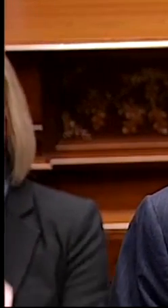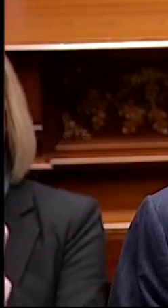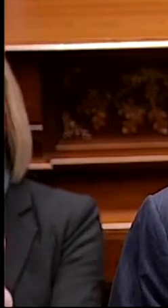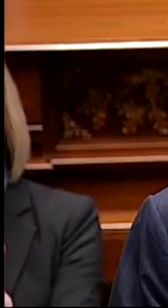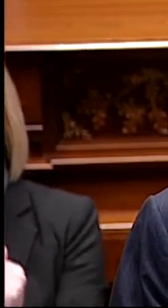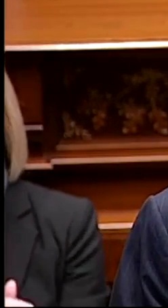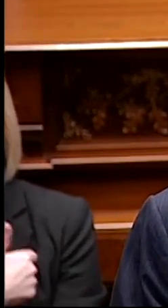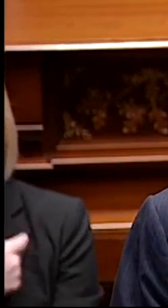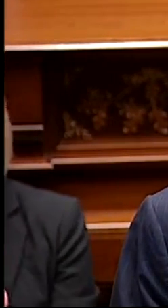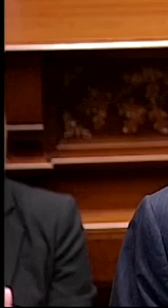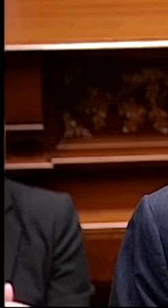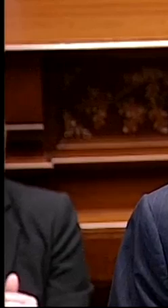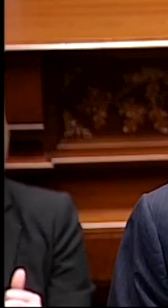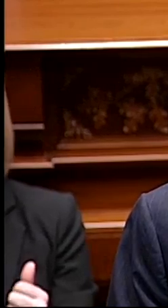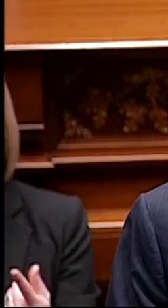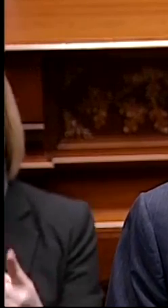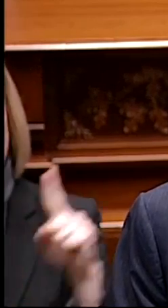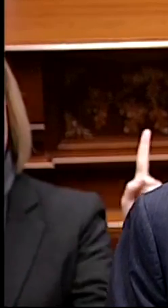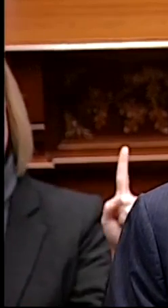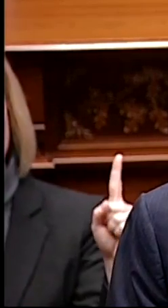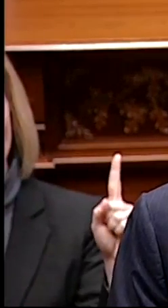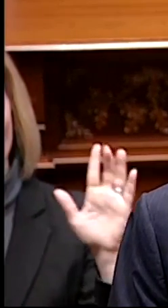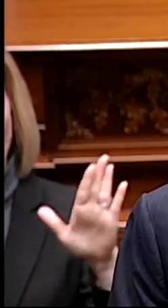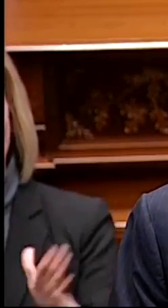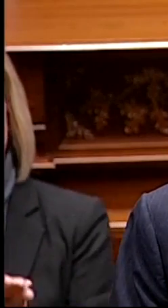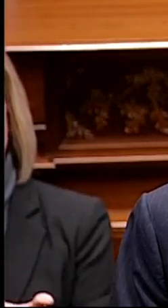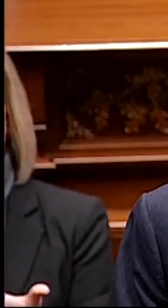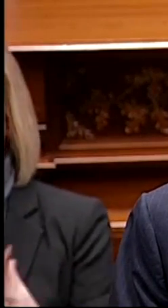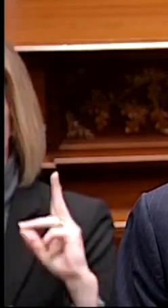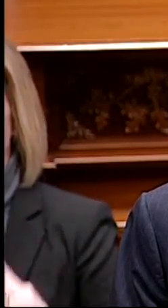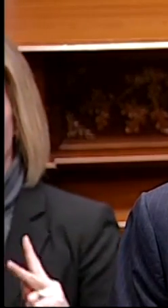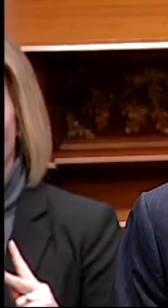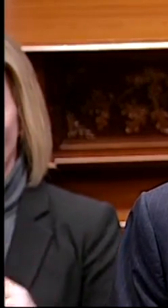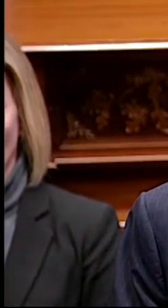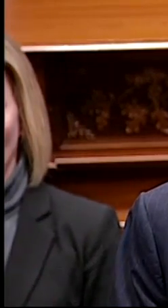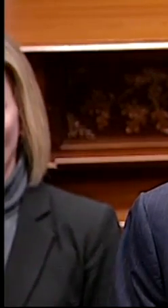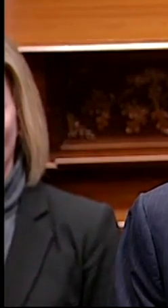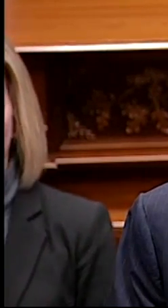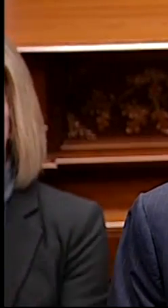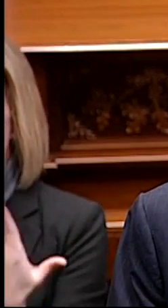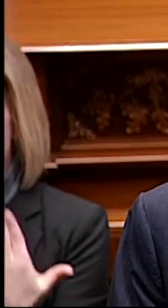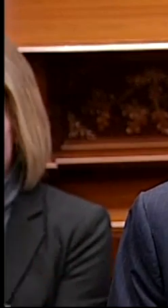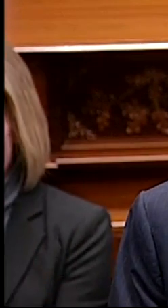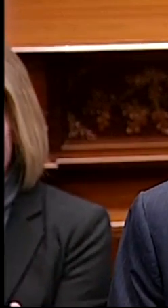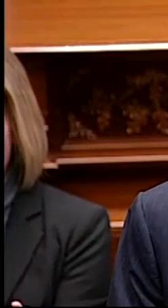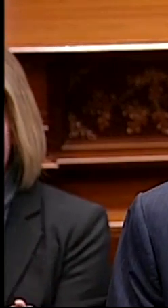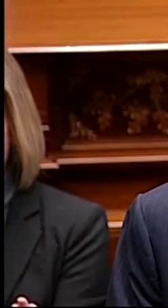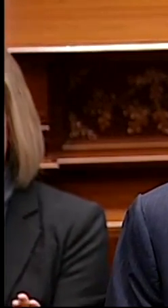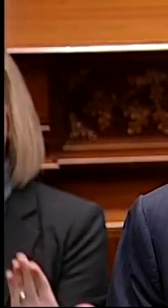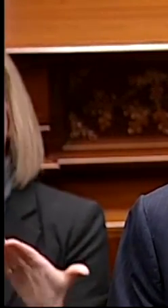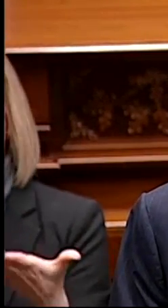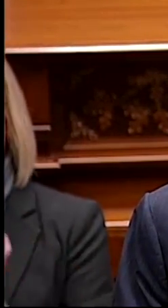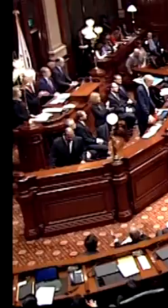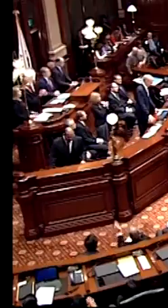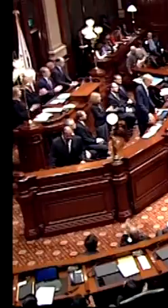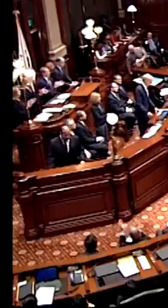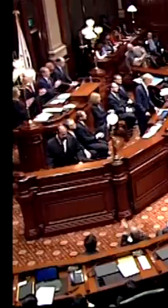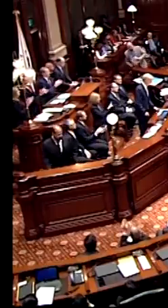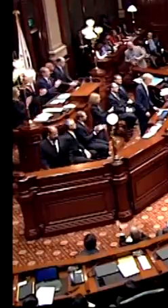Together, we will get great things done for the people of Illinois. Thank you, and God bless you.